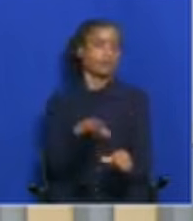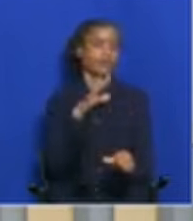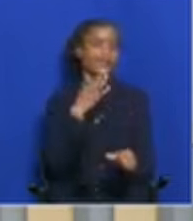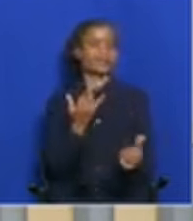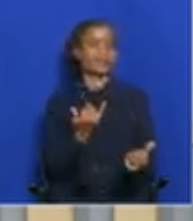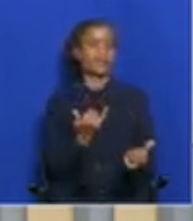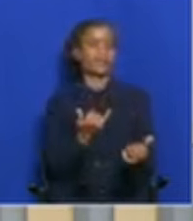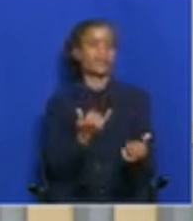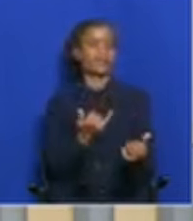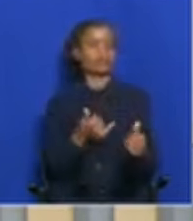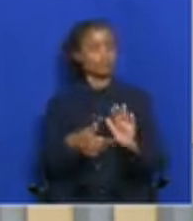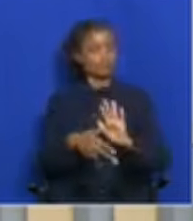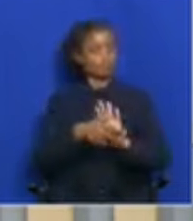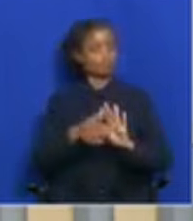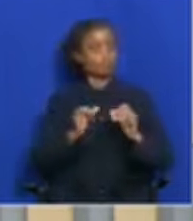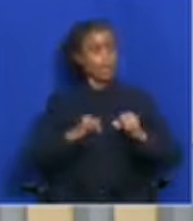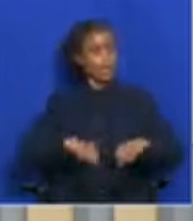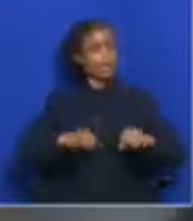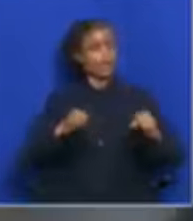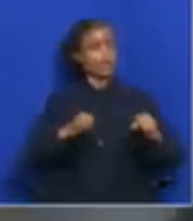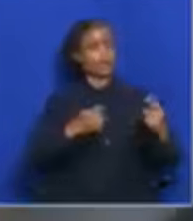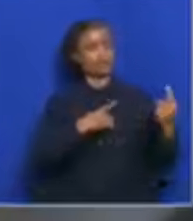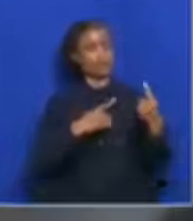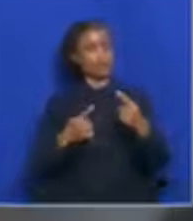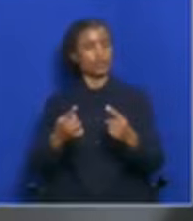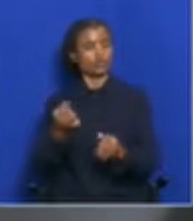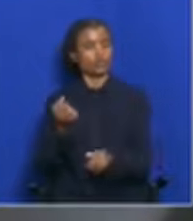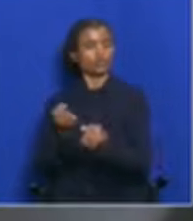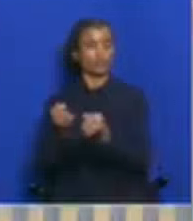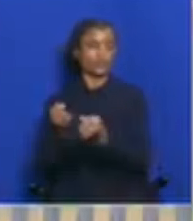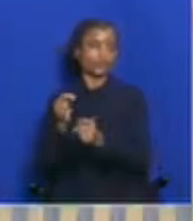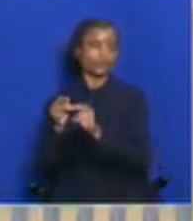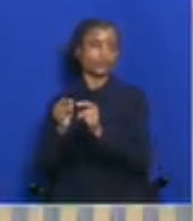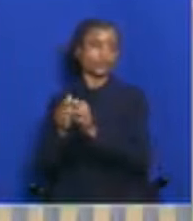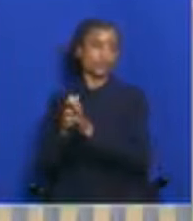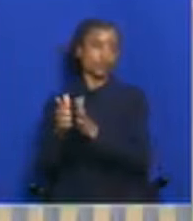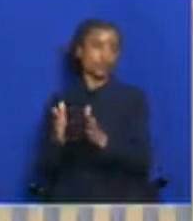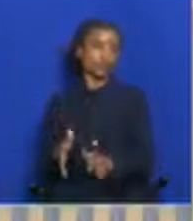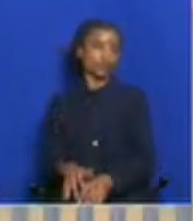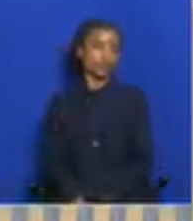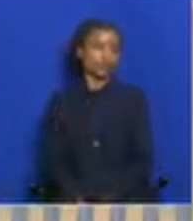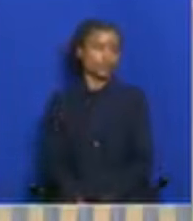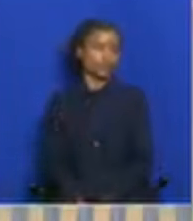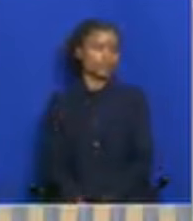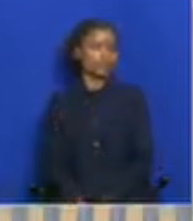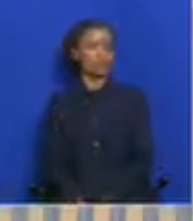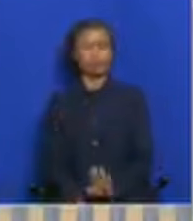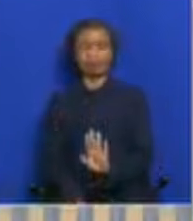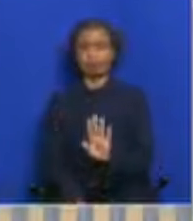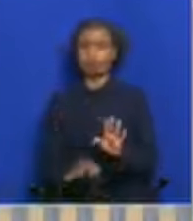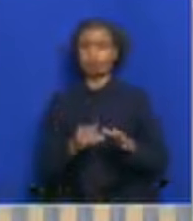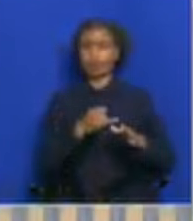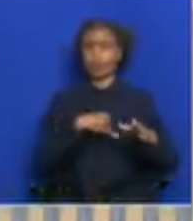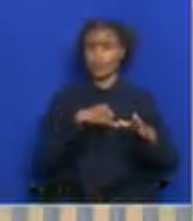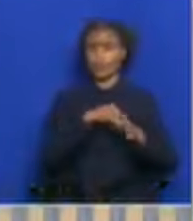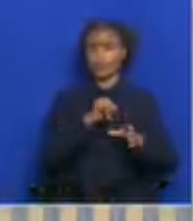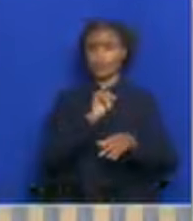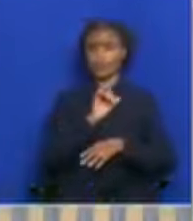to prosecute. We're going to include it in Within IDEC, is this done once off, or is